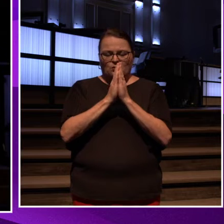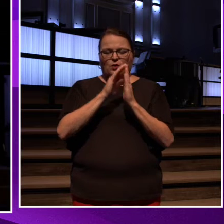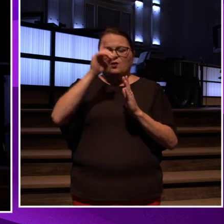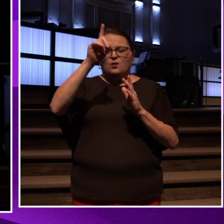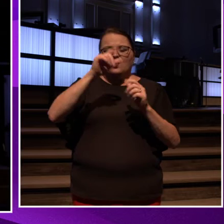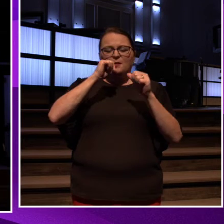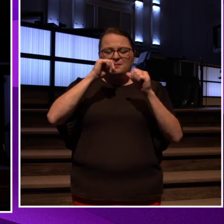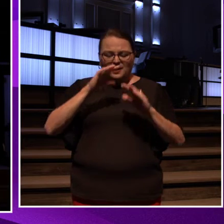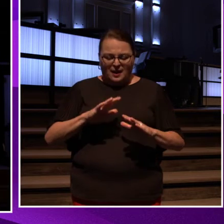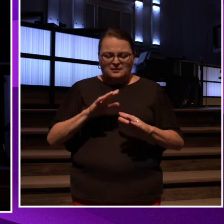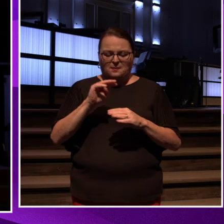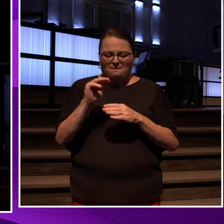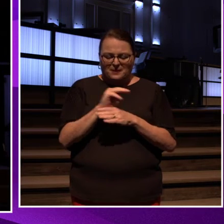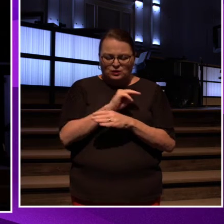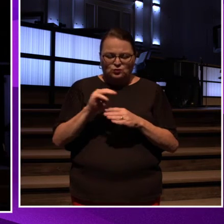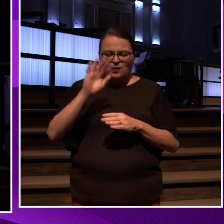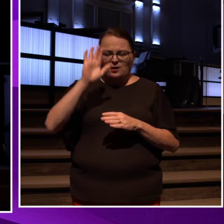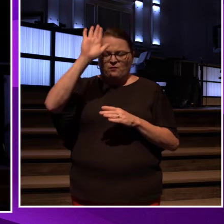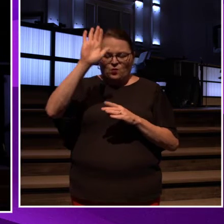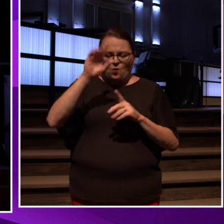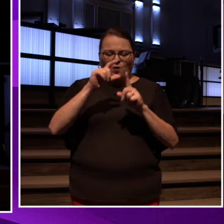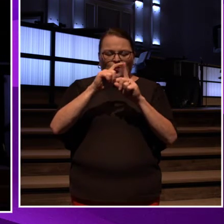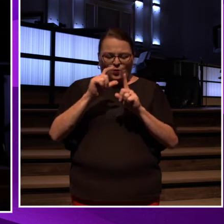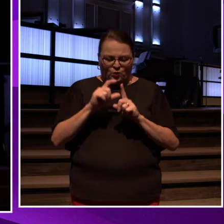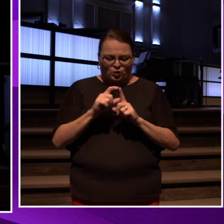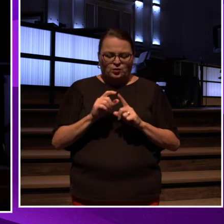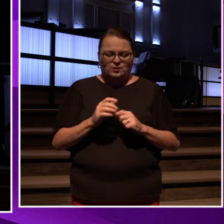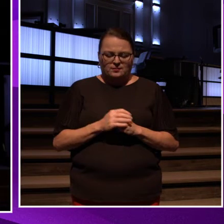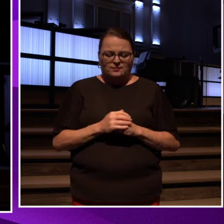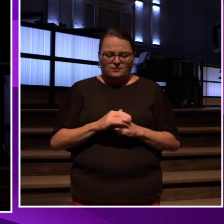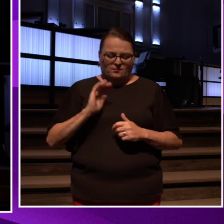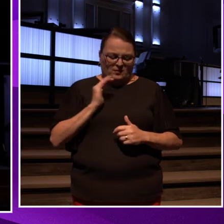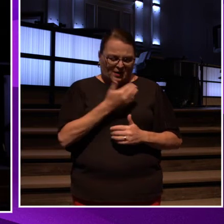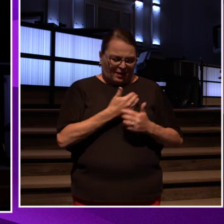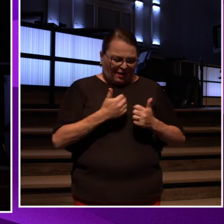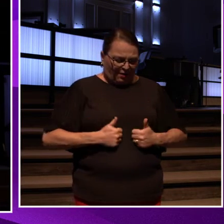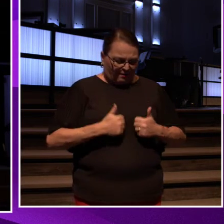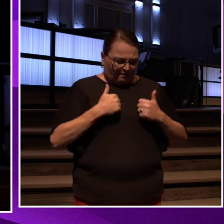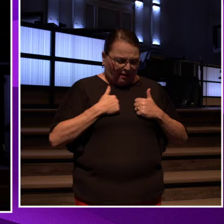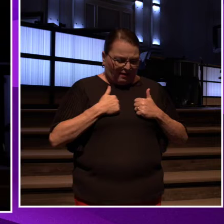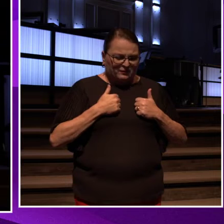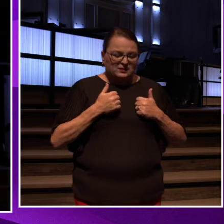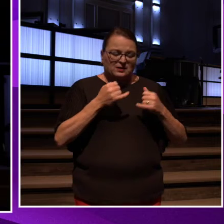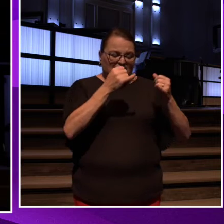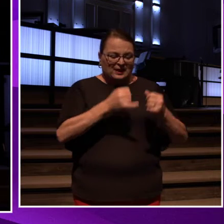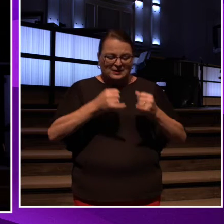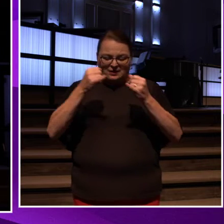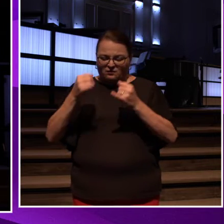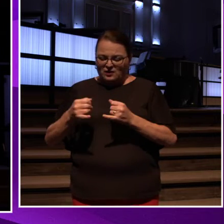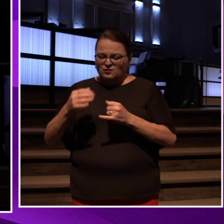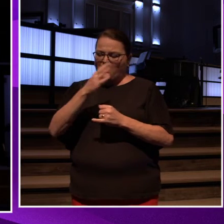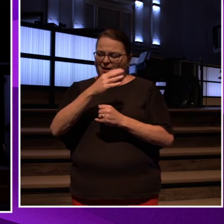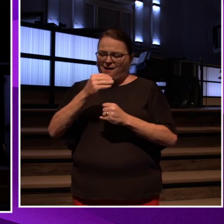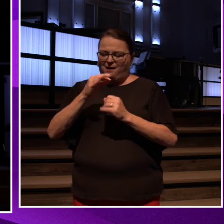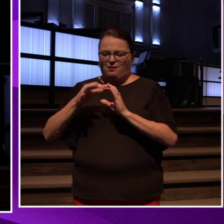ministry of your word this hour into our lives individually and corporately as a church